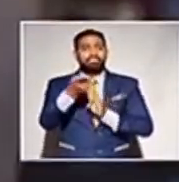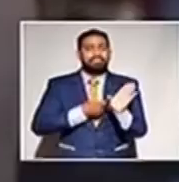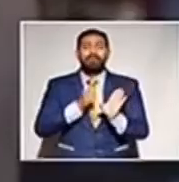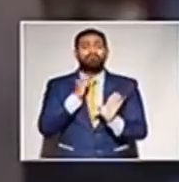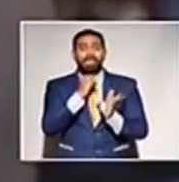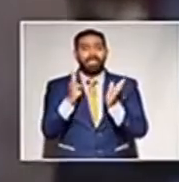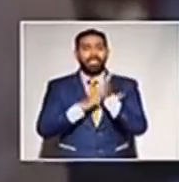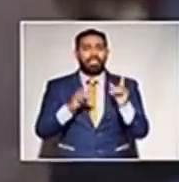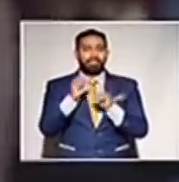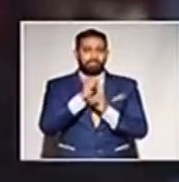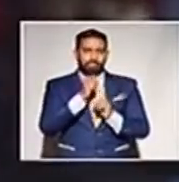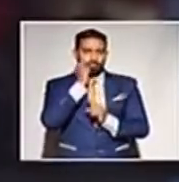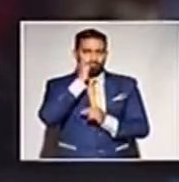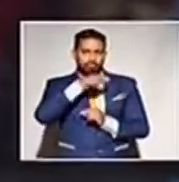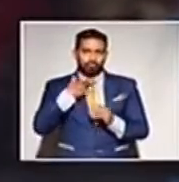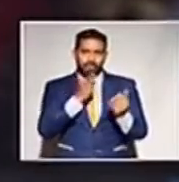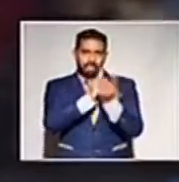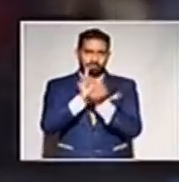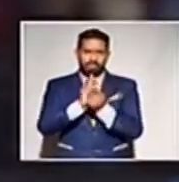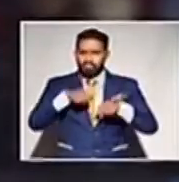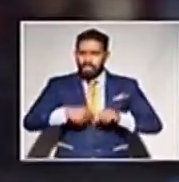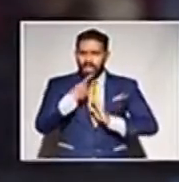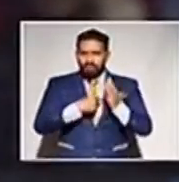for the current crisis in the country.